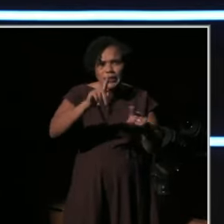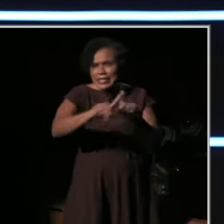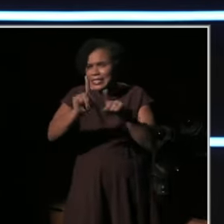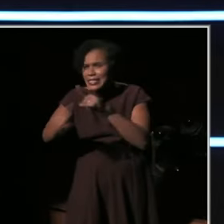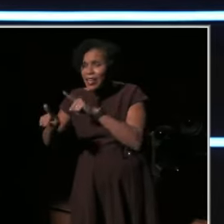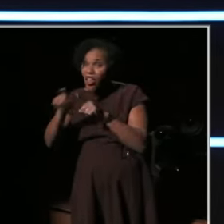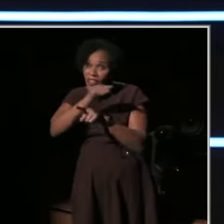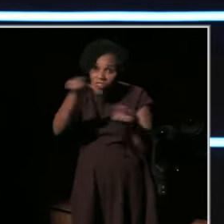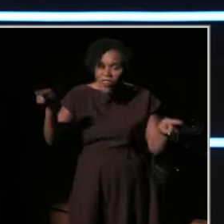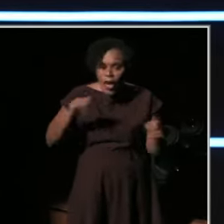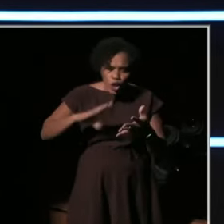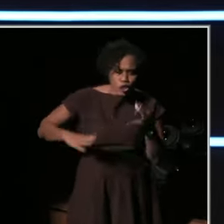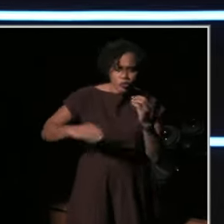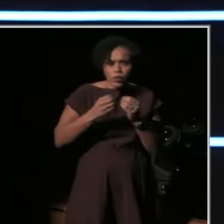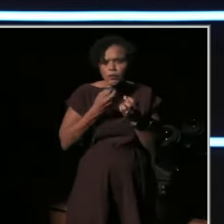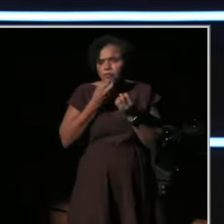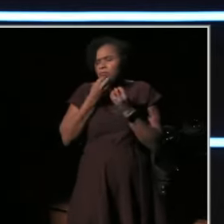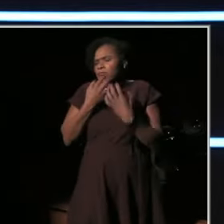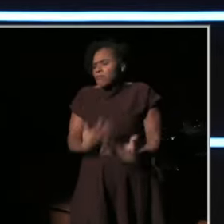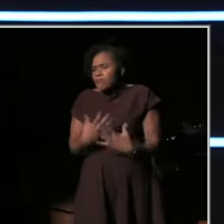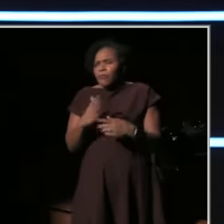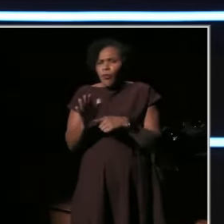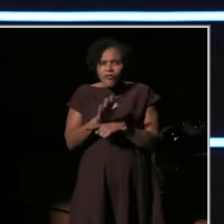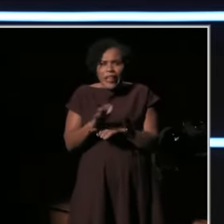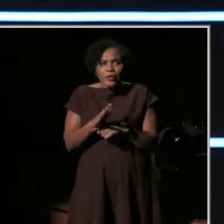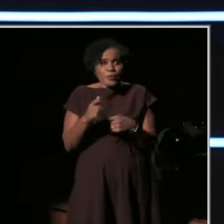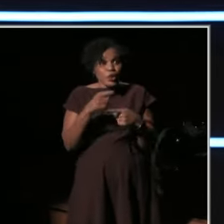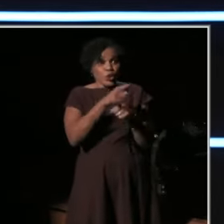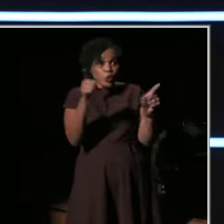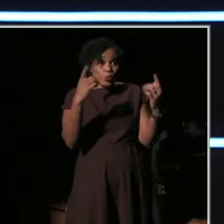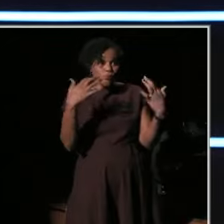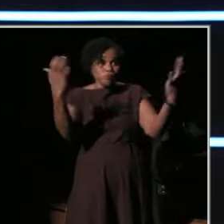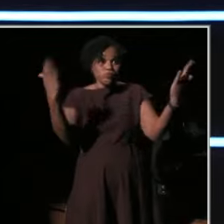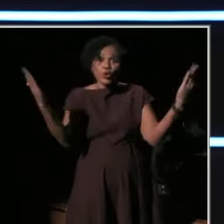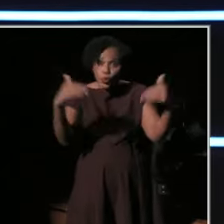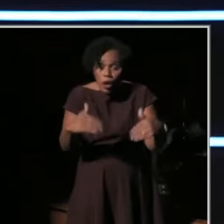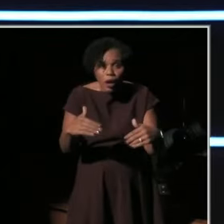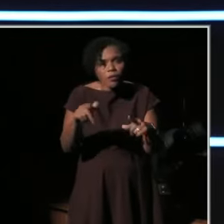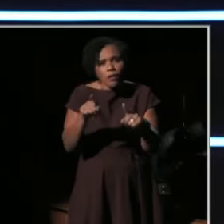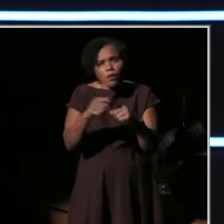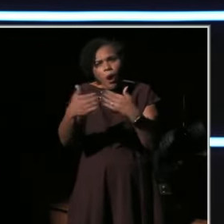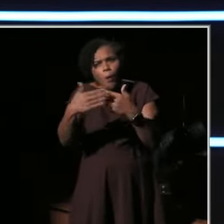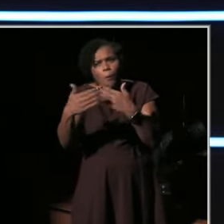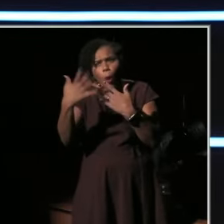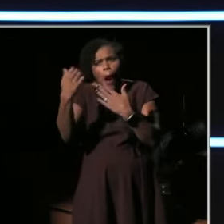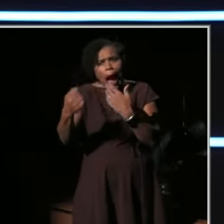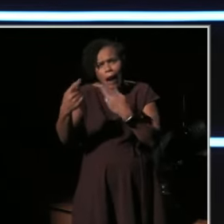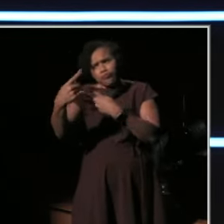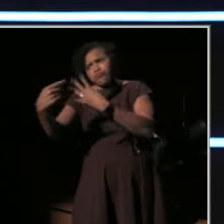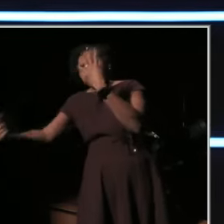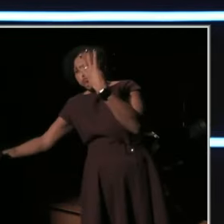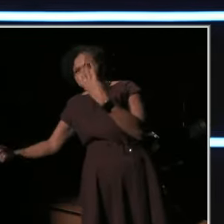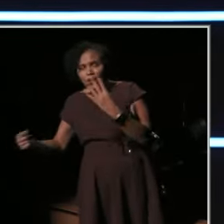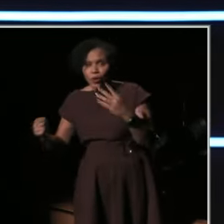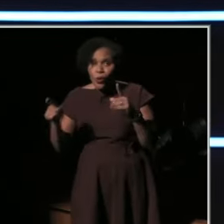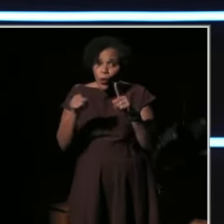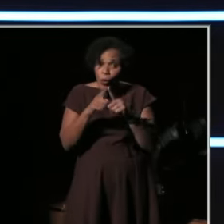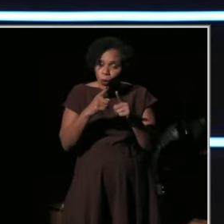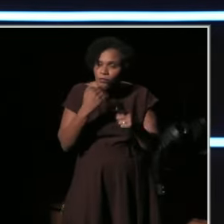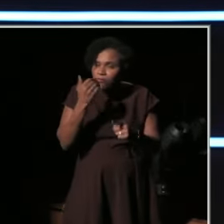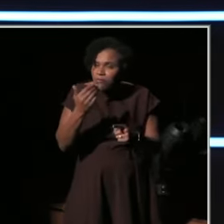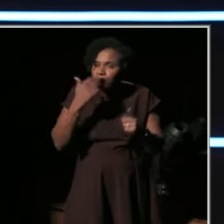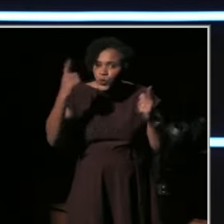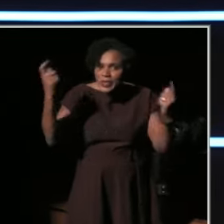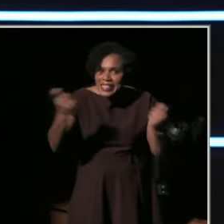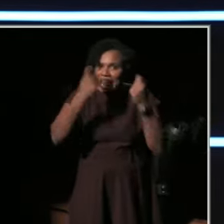many amazing films. That's all of you here in this room tonight and many, many more besides. And there is plenty to celebrate. We have